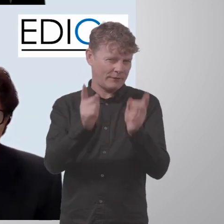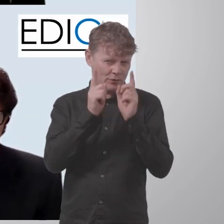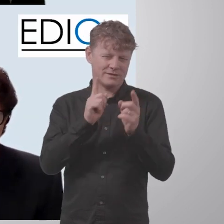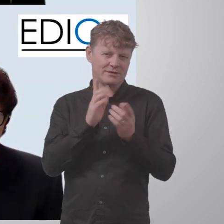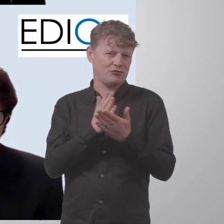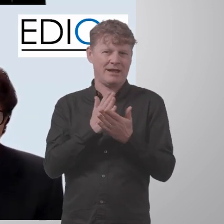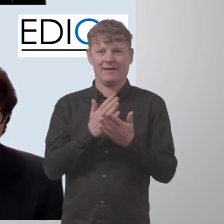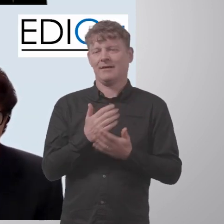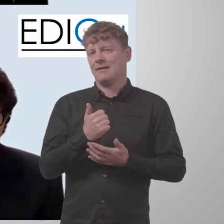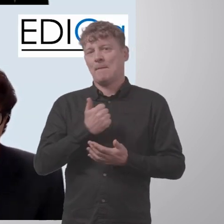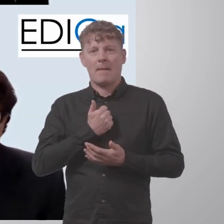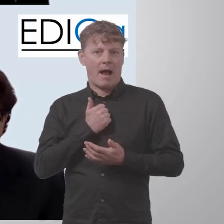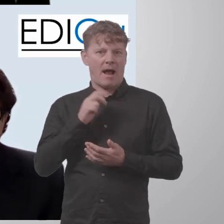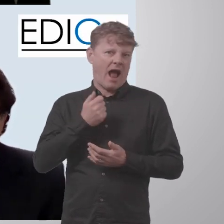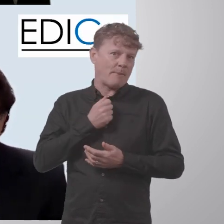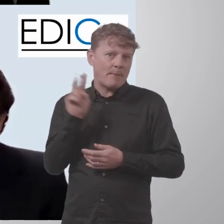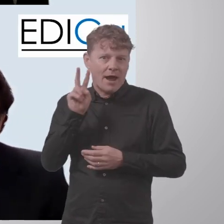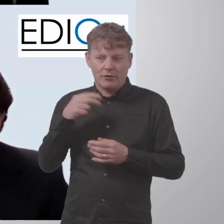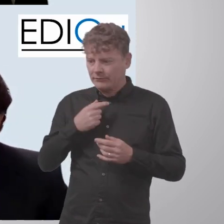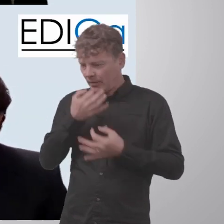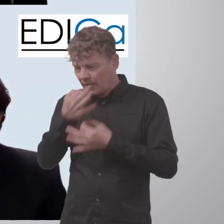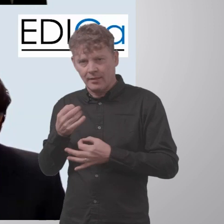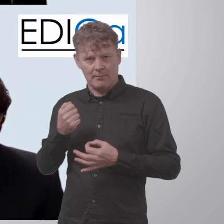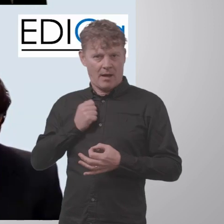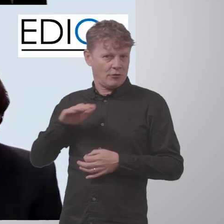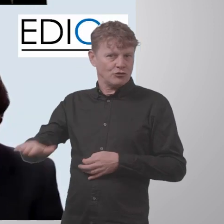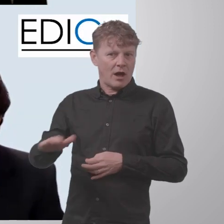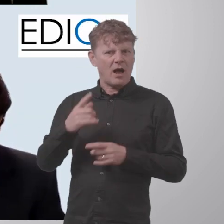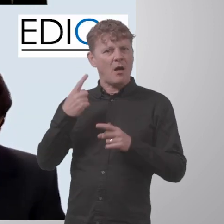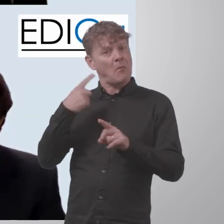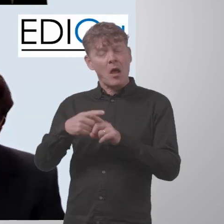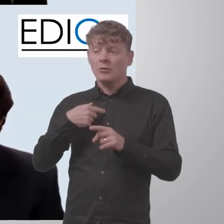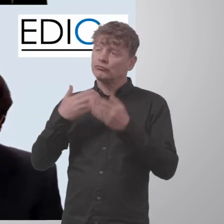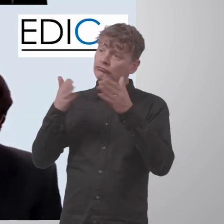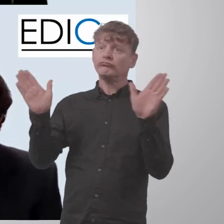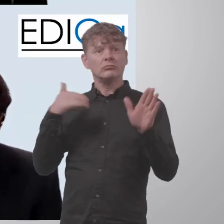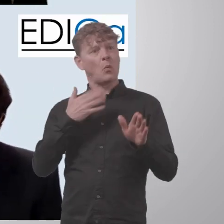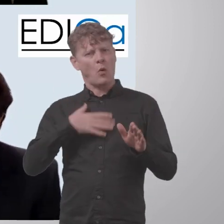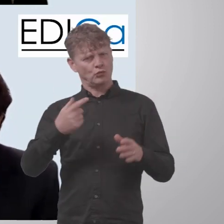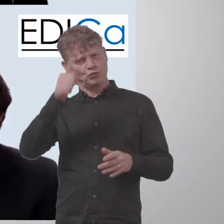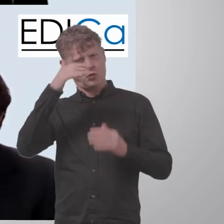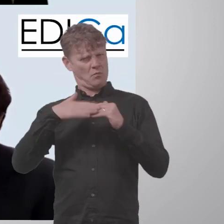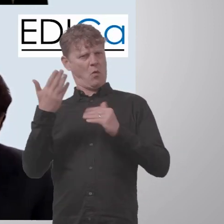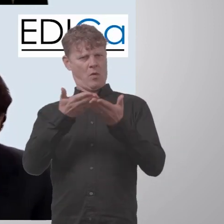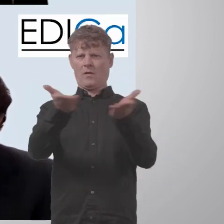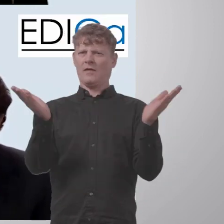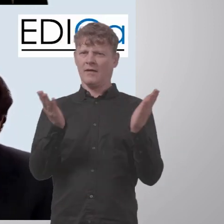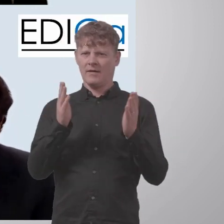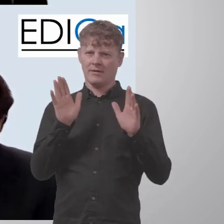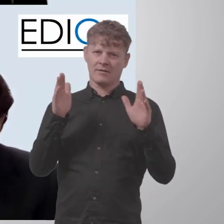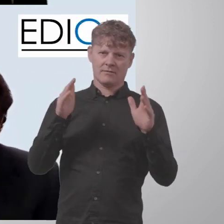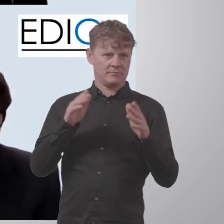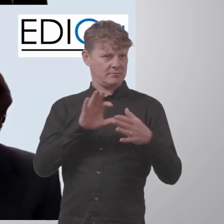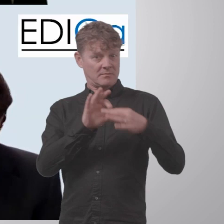autism, but also related to something I wanted to explore further in relation to my own career and